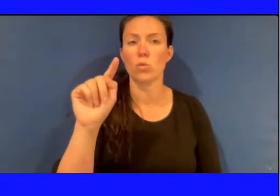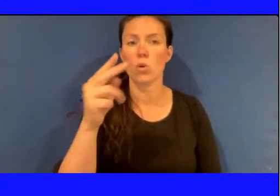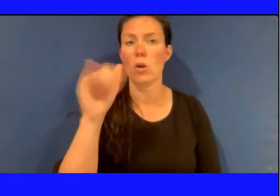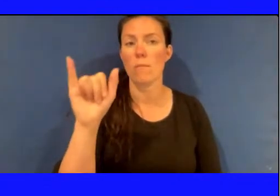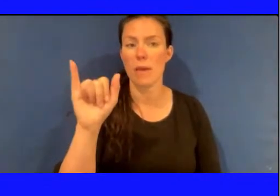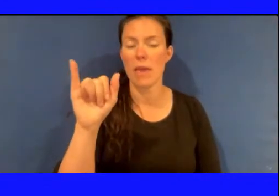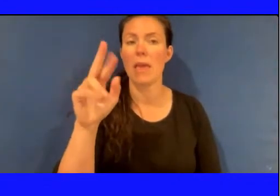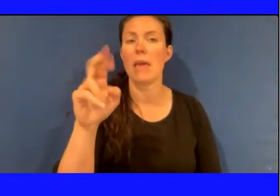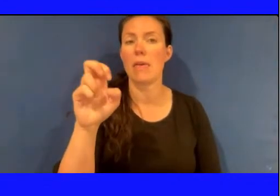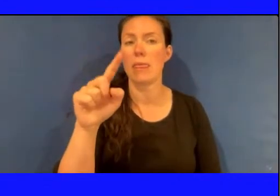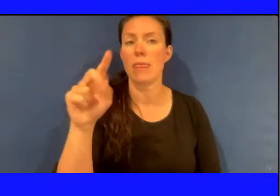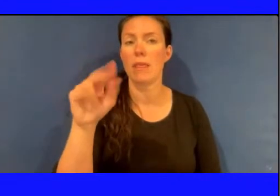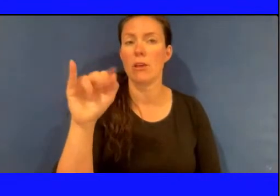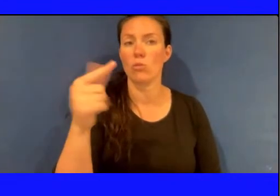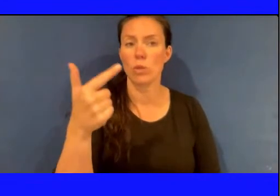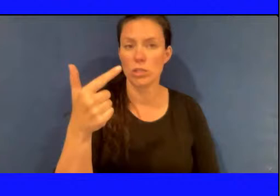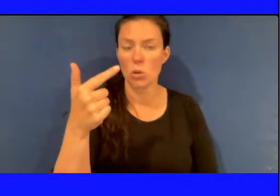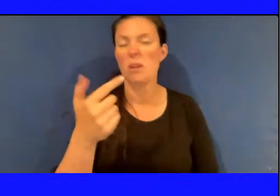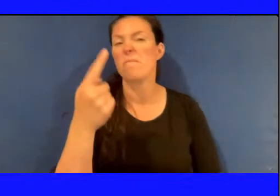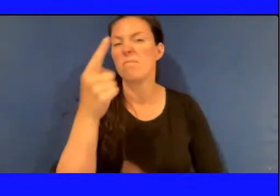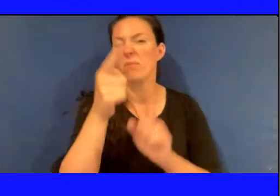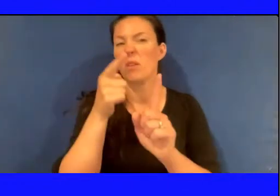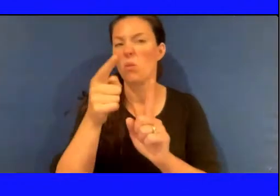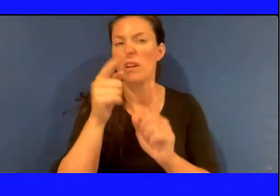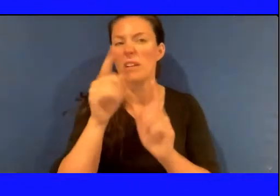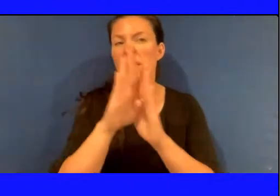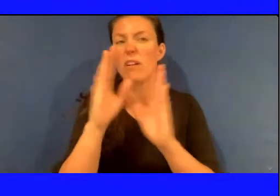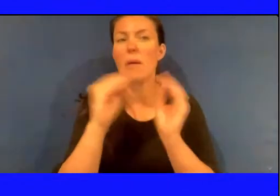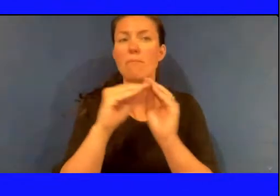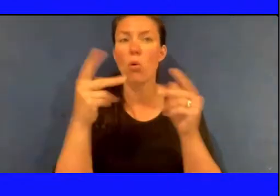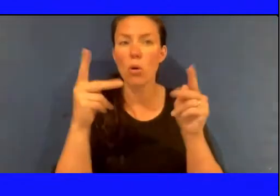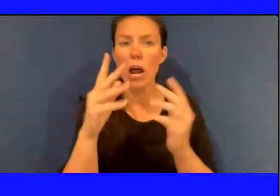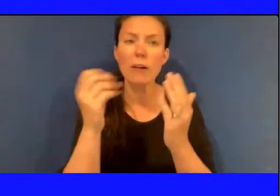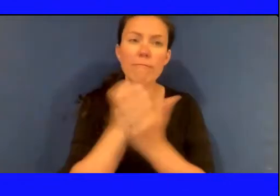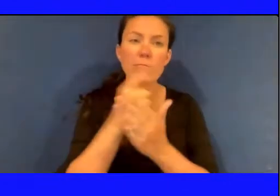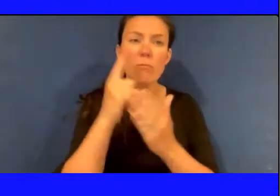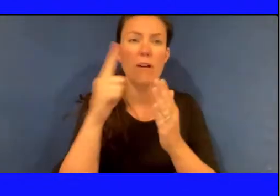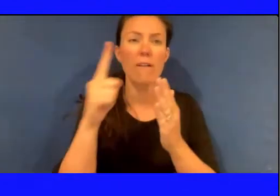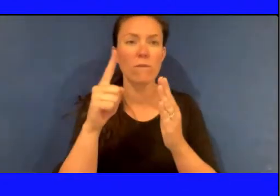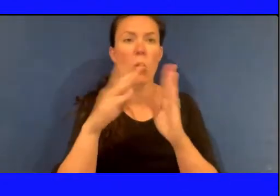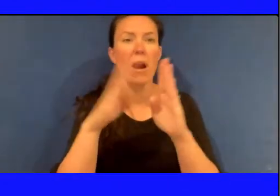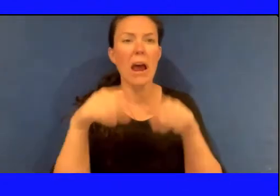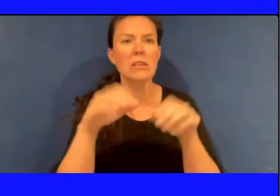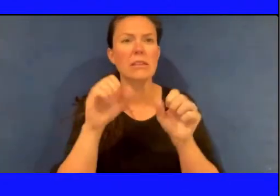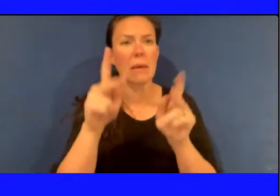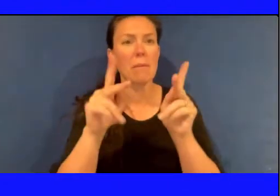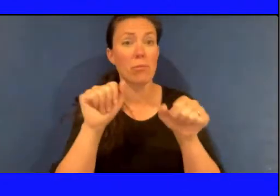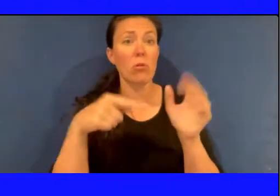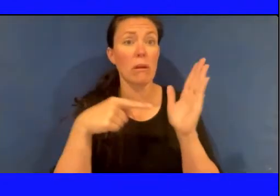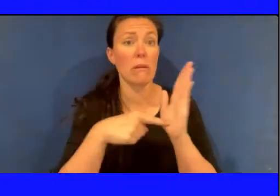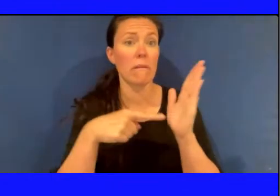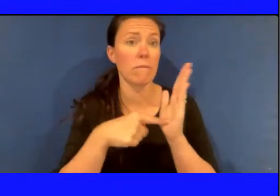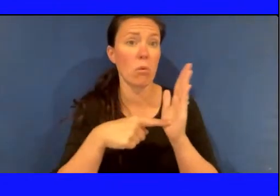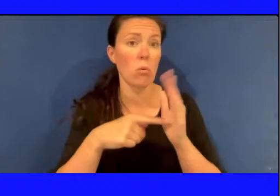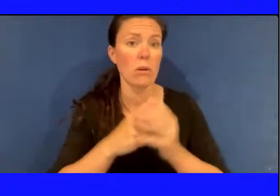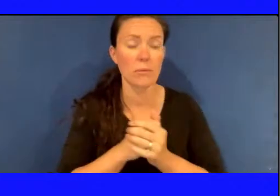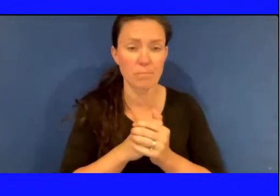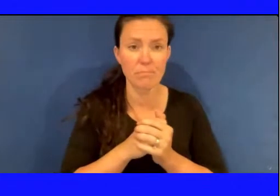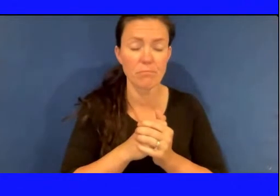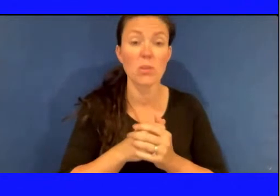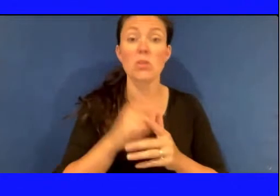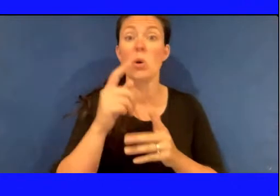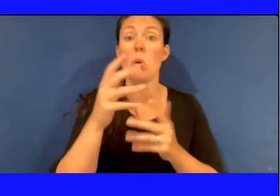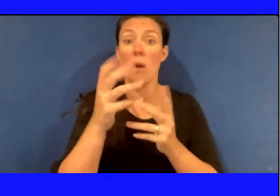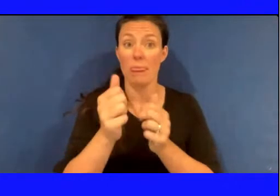that rezoning was to create more opportunities for housing, particularly affordable housing in the community. And so once that